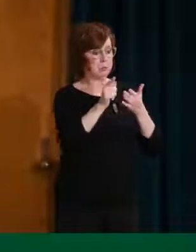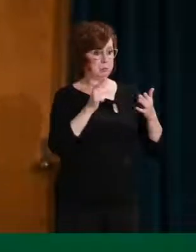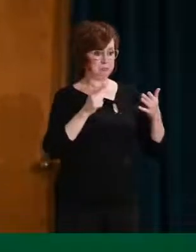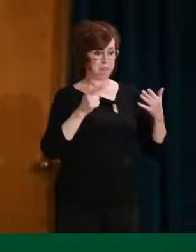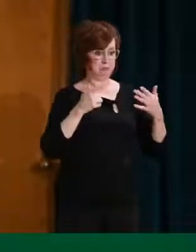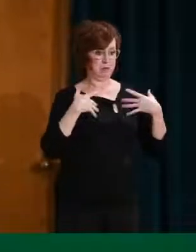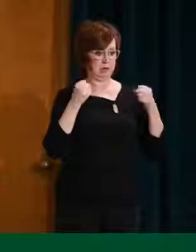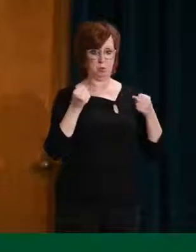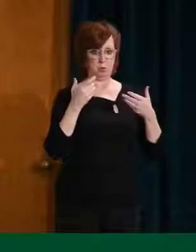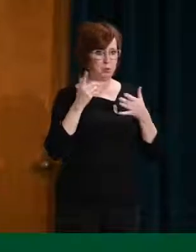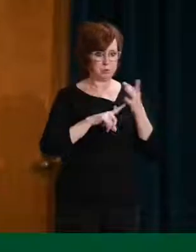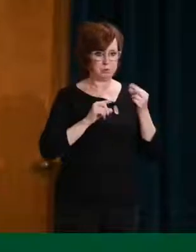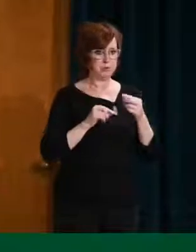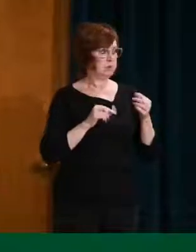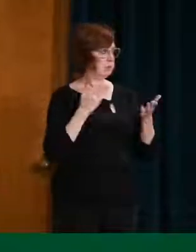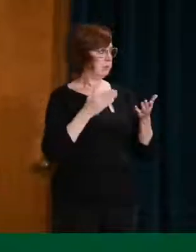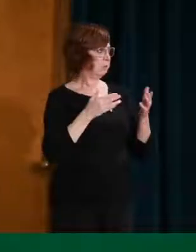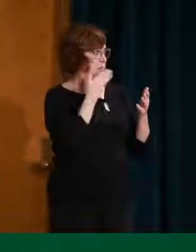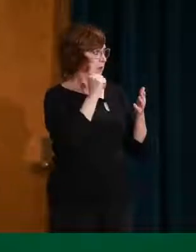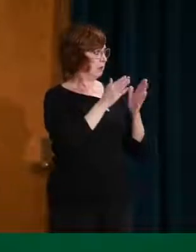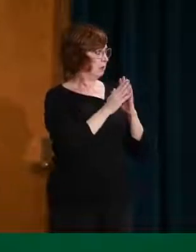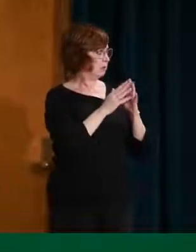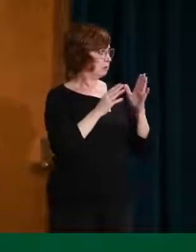That'd be Dr. Shaw or Scott Livingstone.